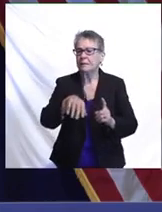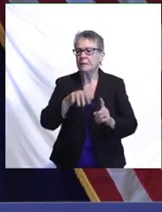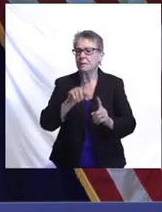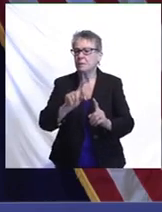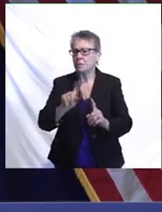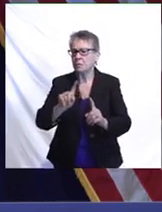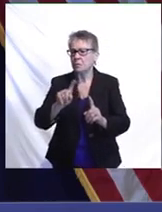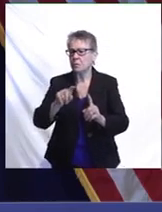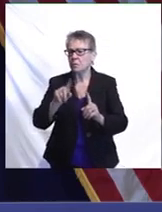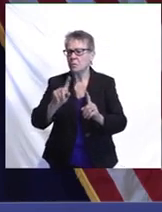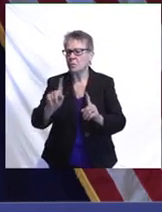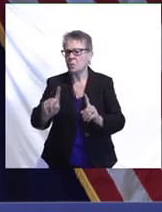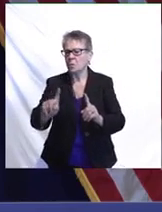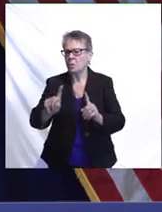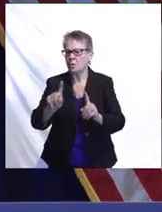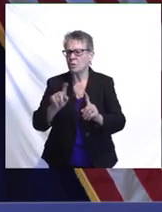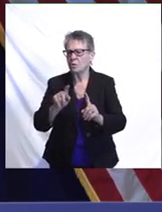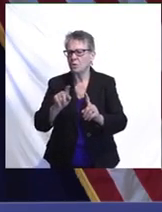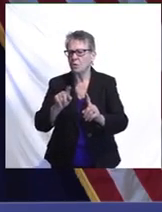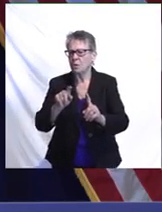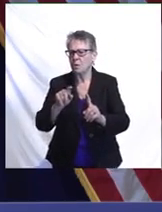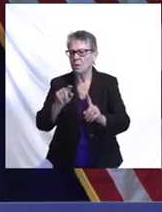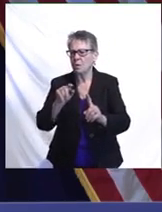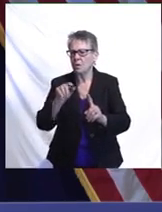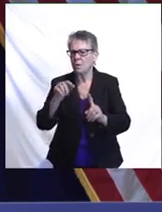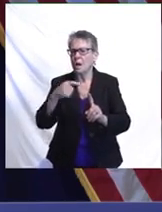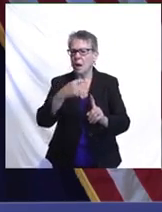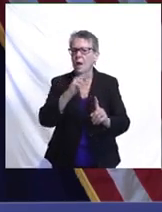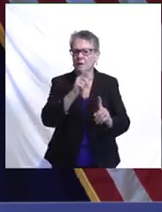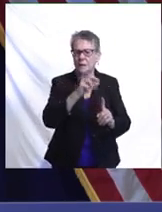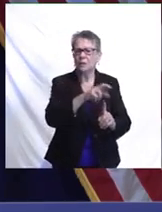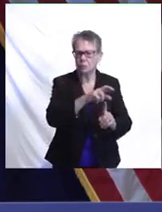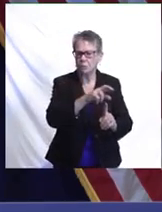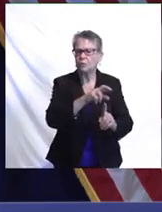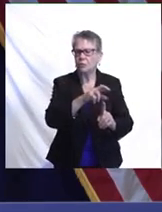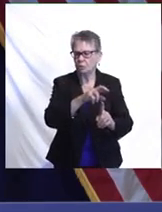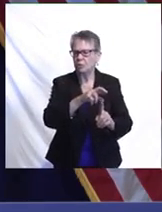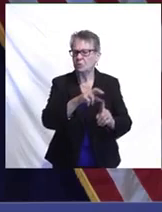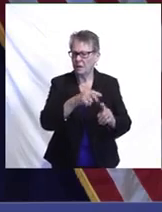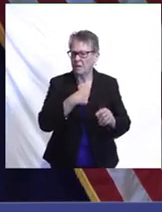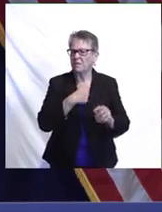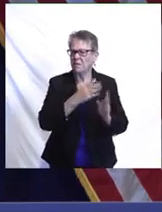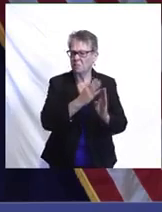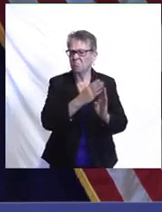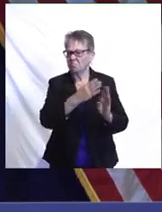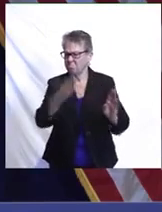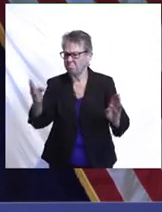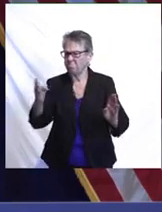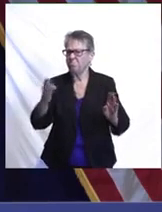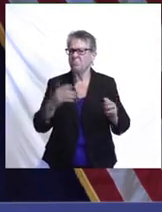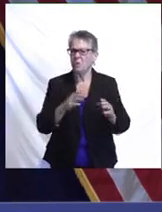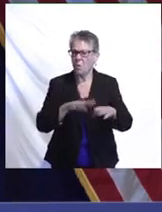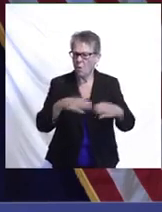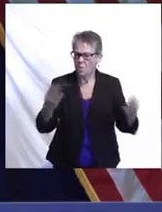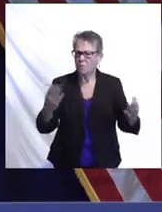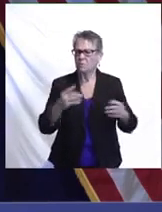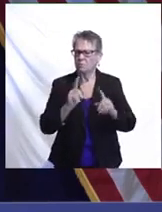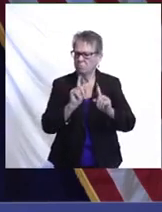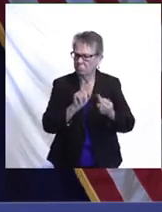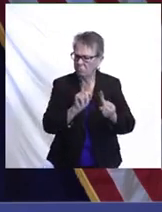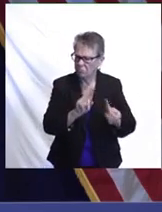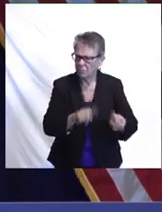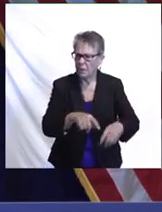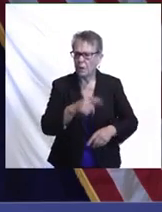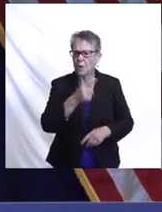to report that Virtua has signed the lease agreement at it used to be an AC Moore on Nixon Drive in Mount